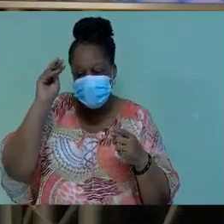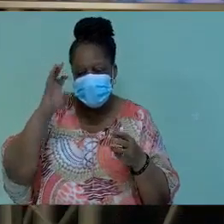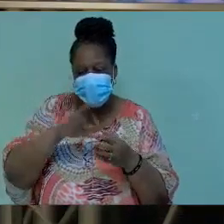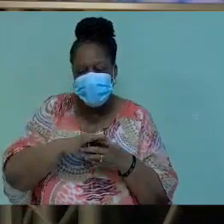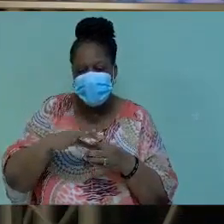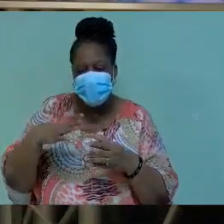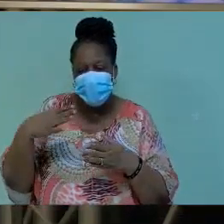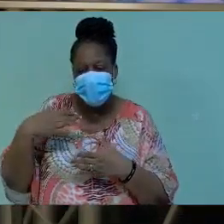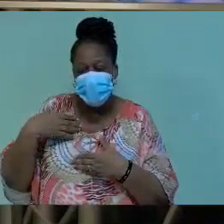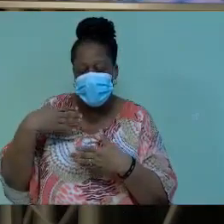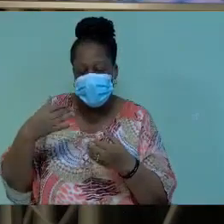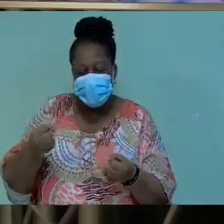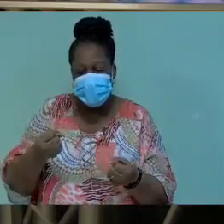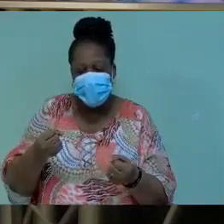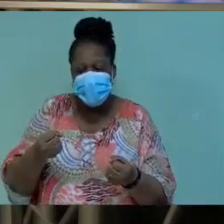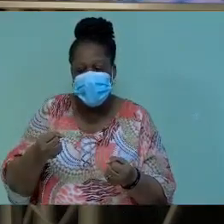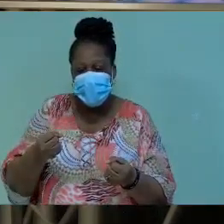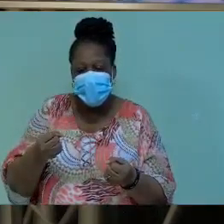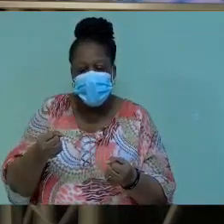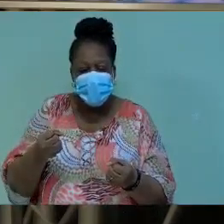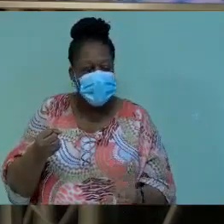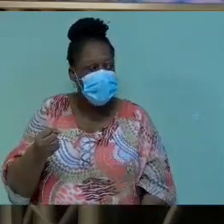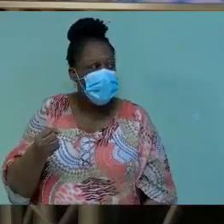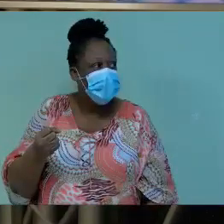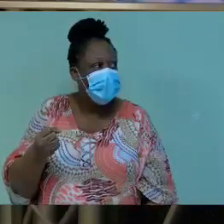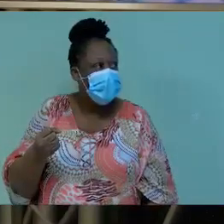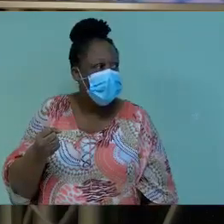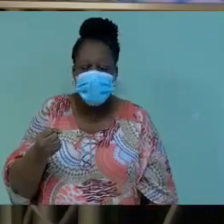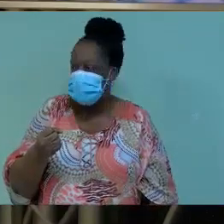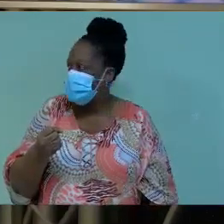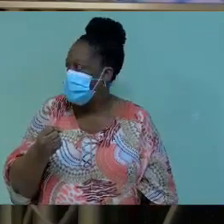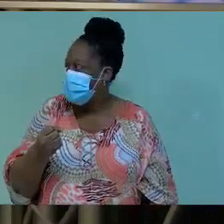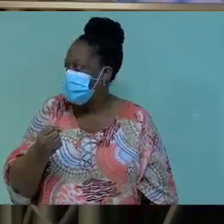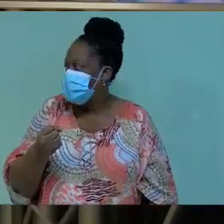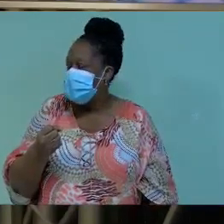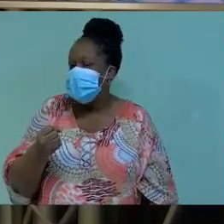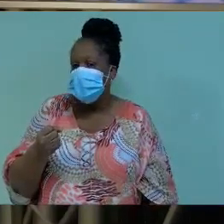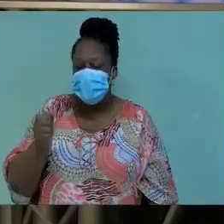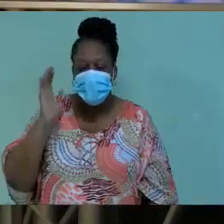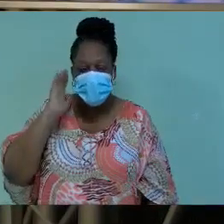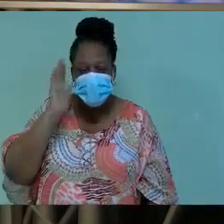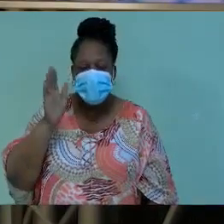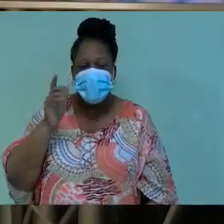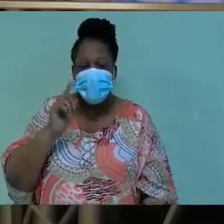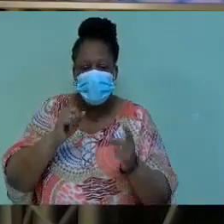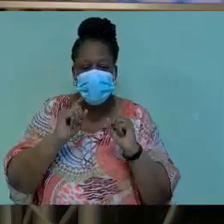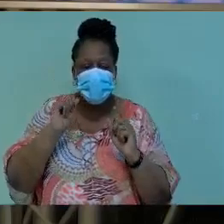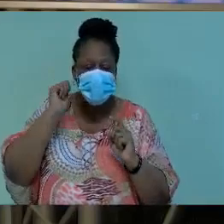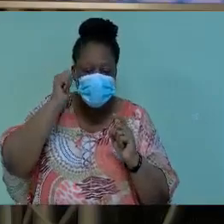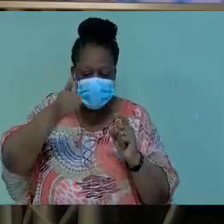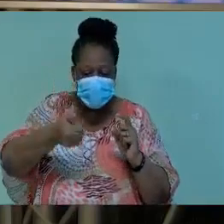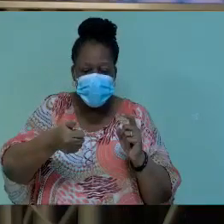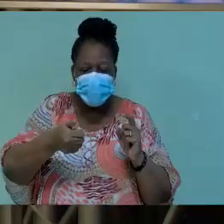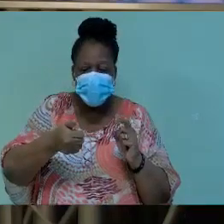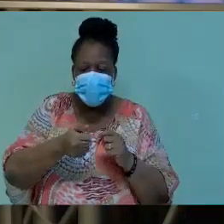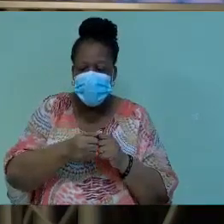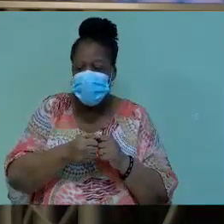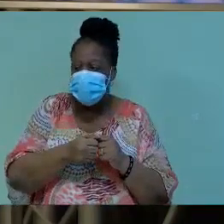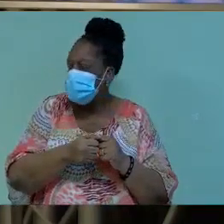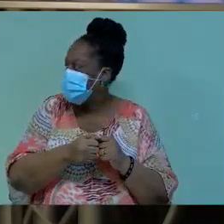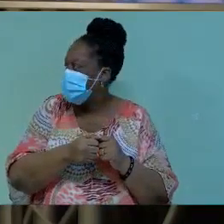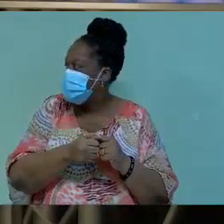Phipps, who will give a presentation tomorrow on, I think it is International